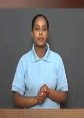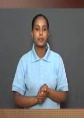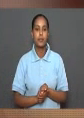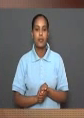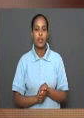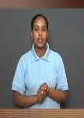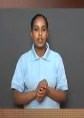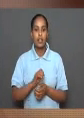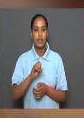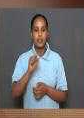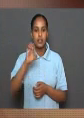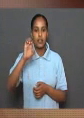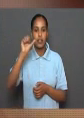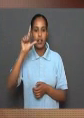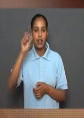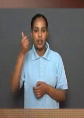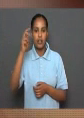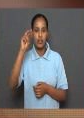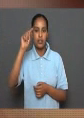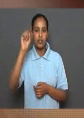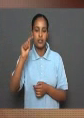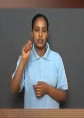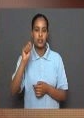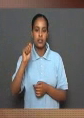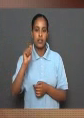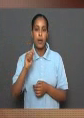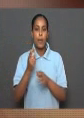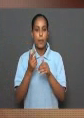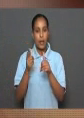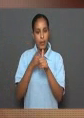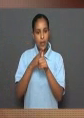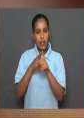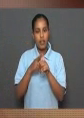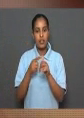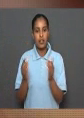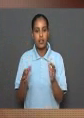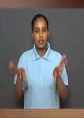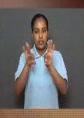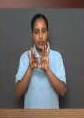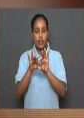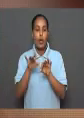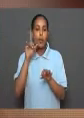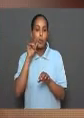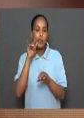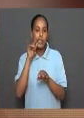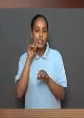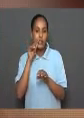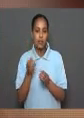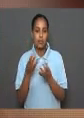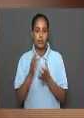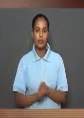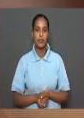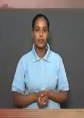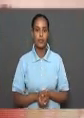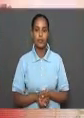chemical, a sealant, and a primary ingredient in many chewing